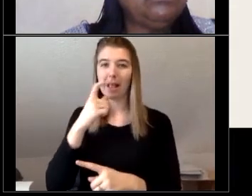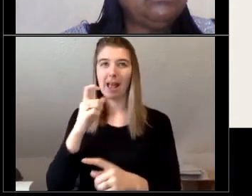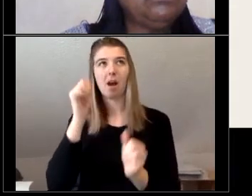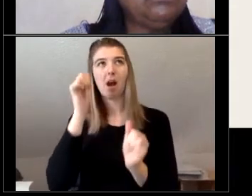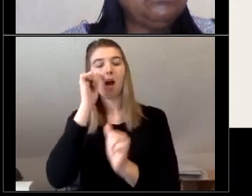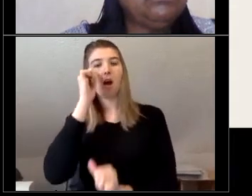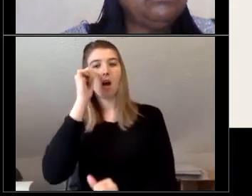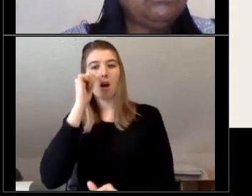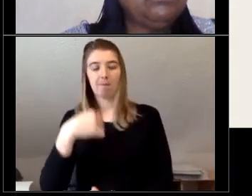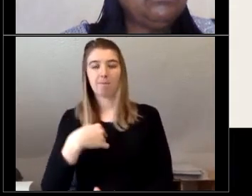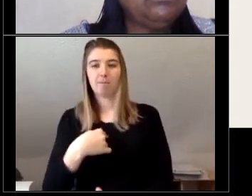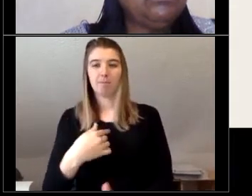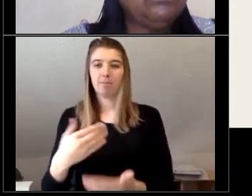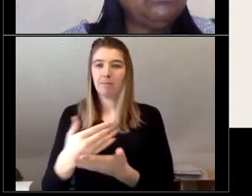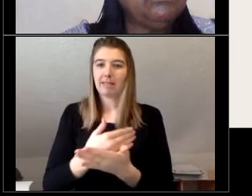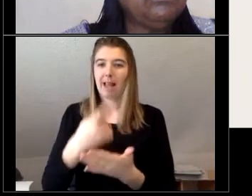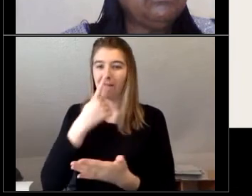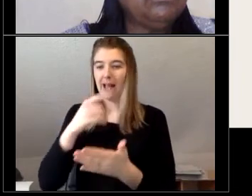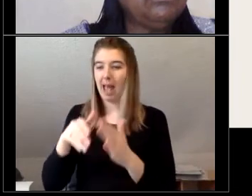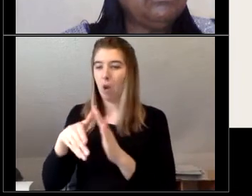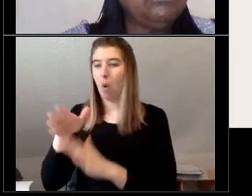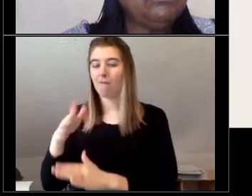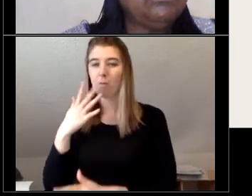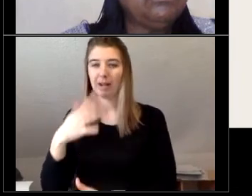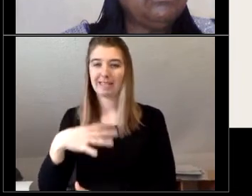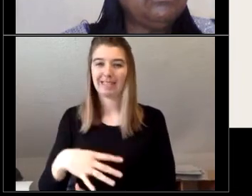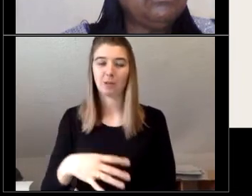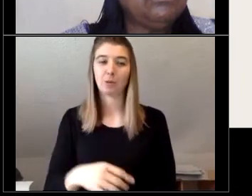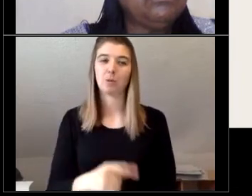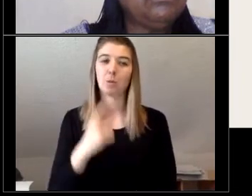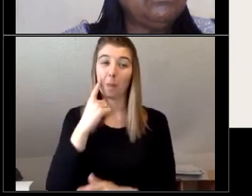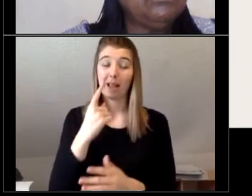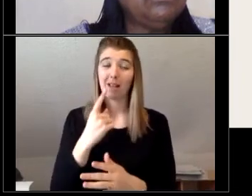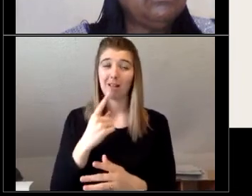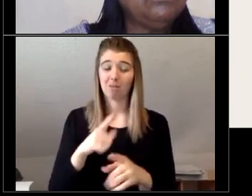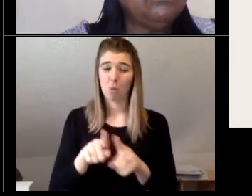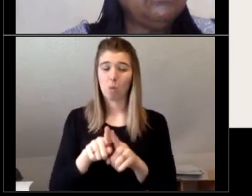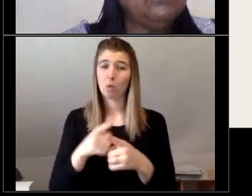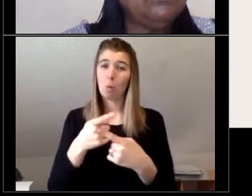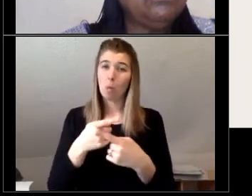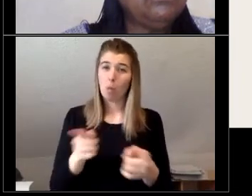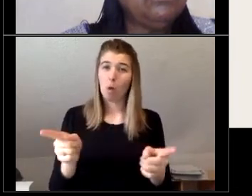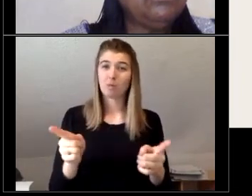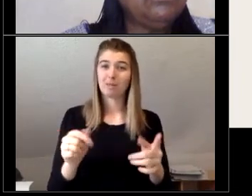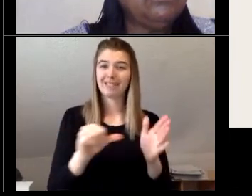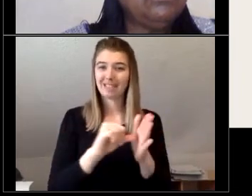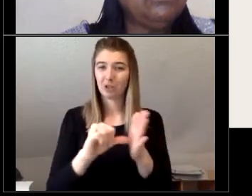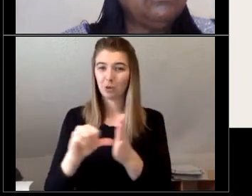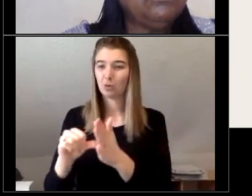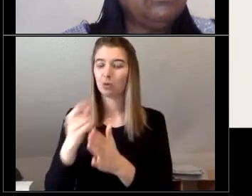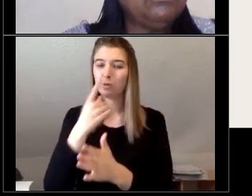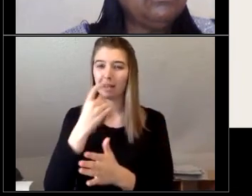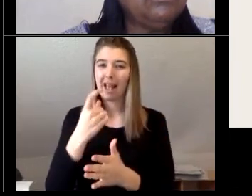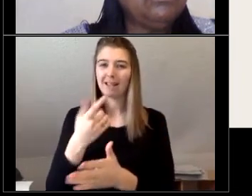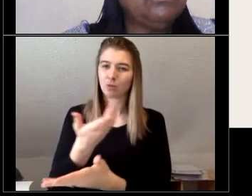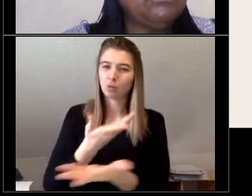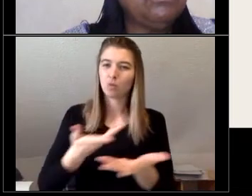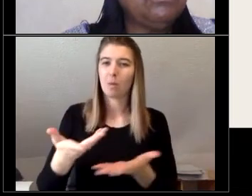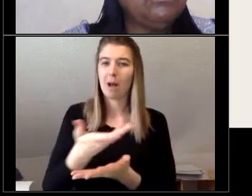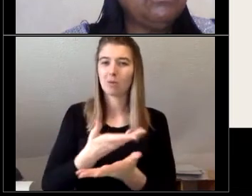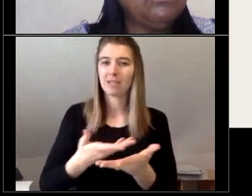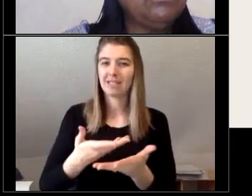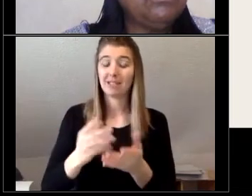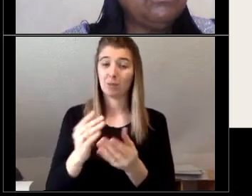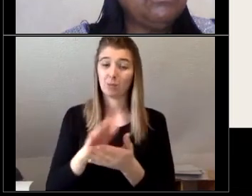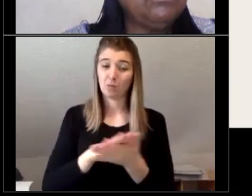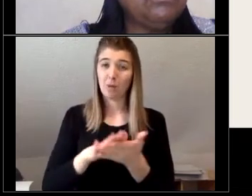having those issues articulated so that individuals in the system can understand the different